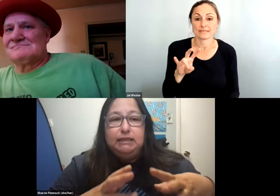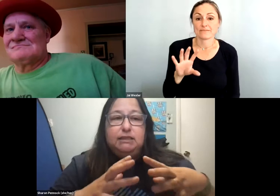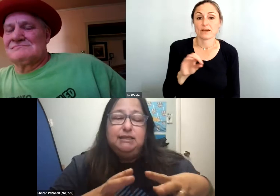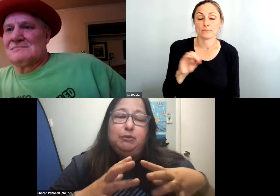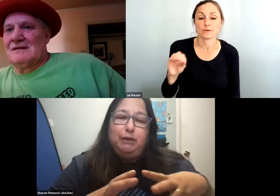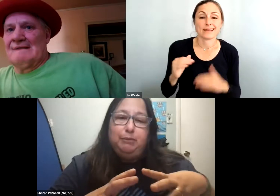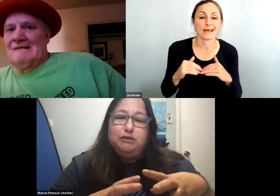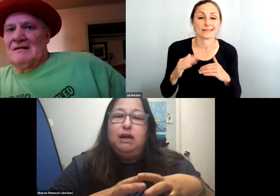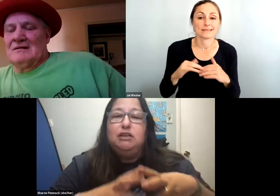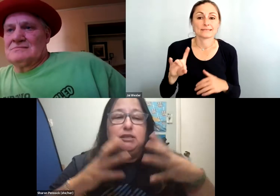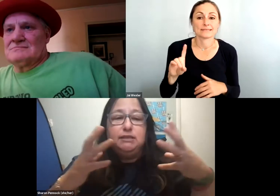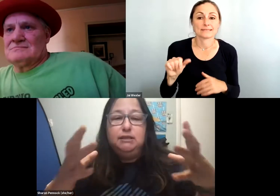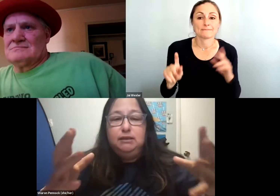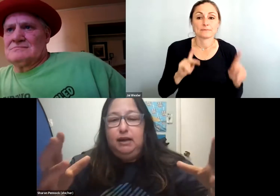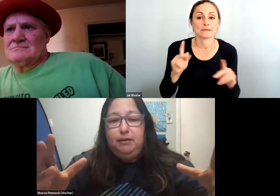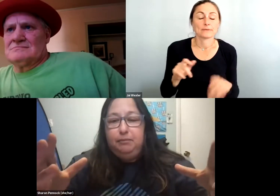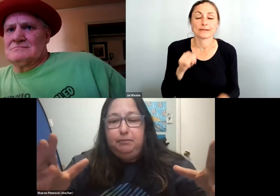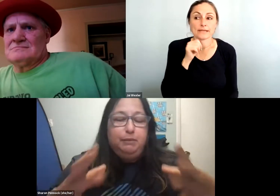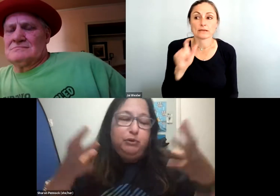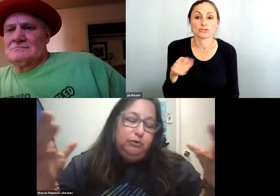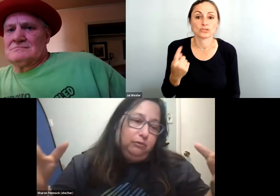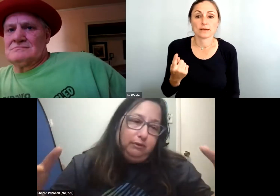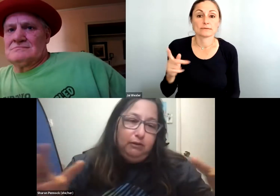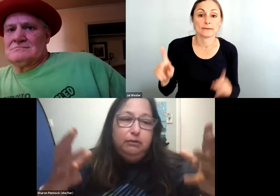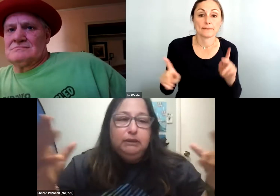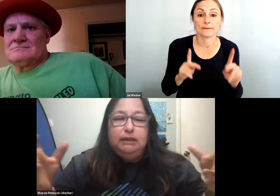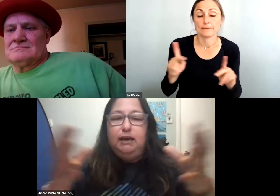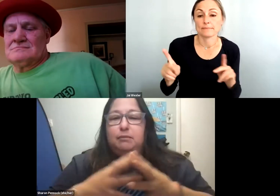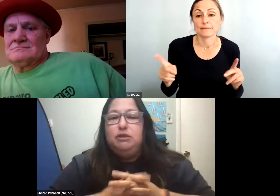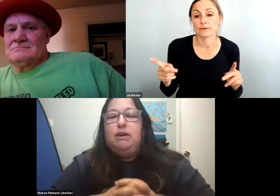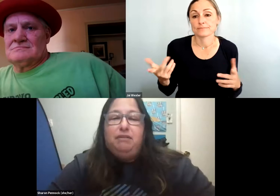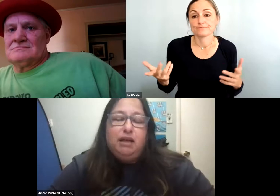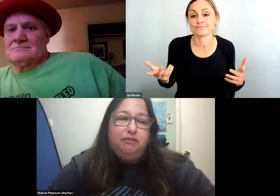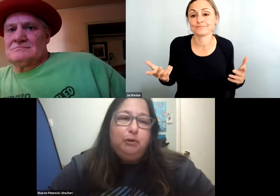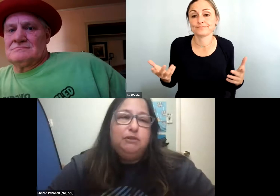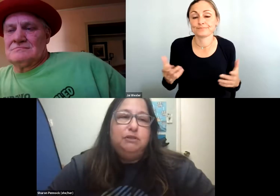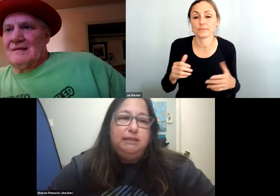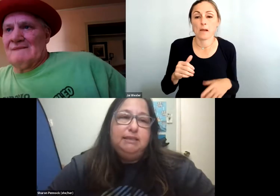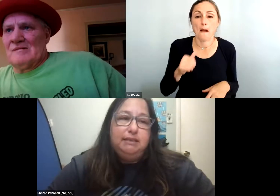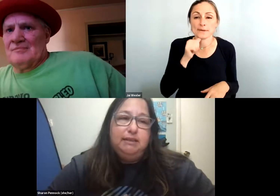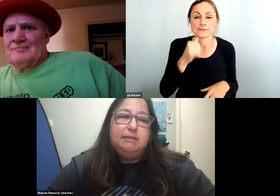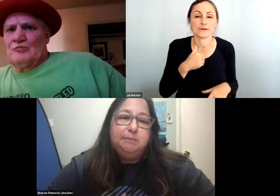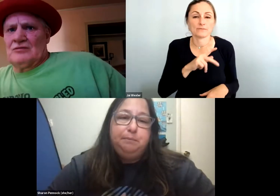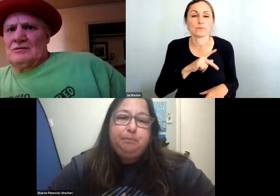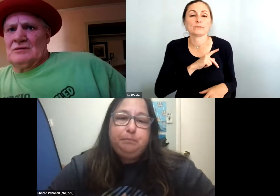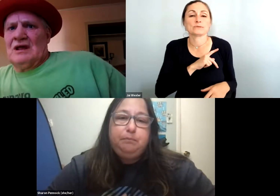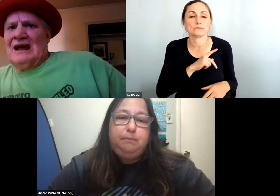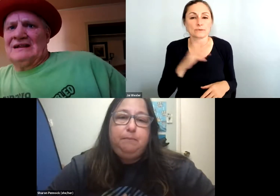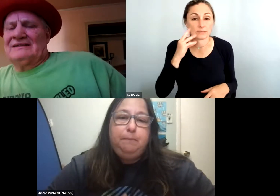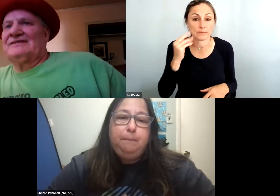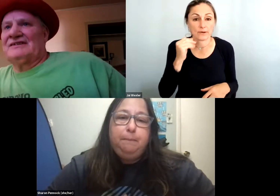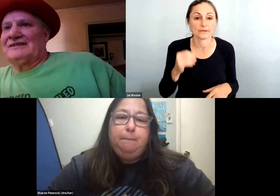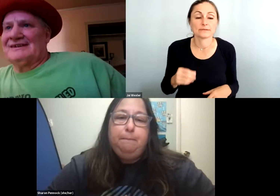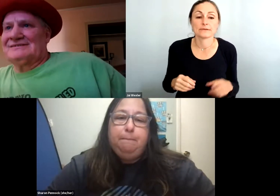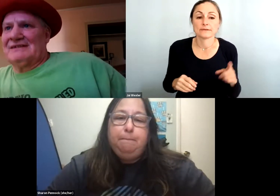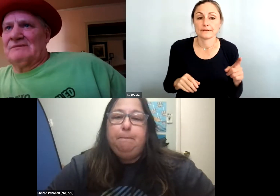at least disabled people. So not just people who, don't have a lot of personal insight to this. And